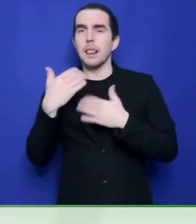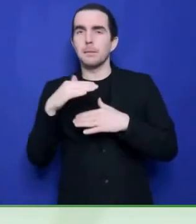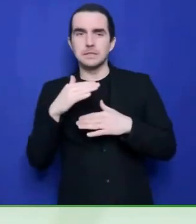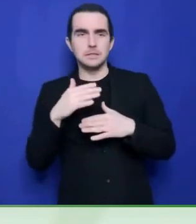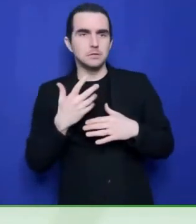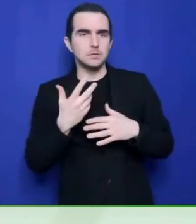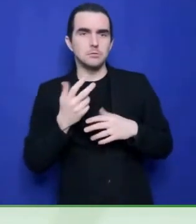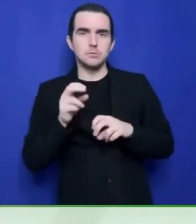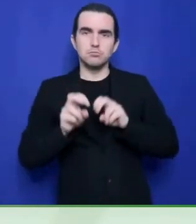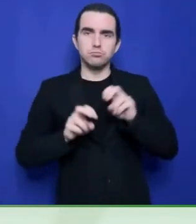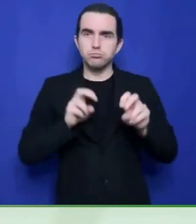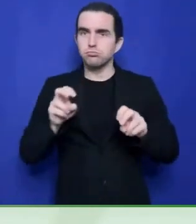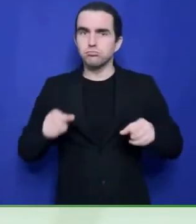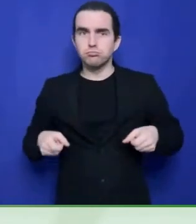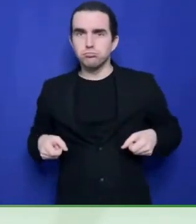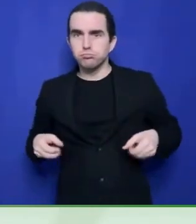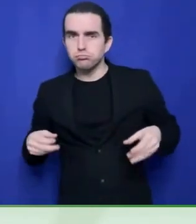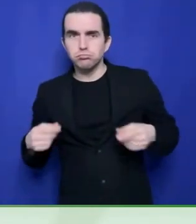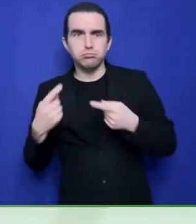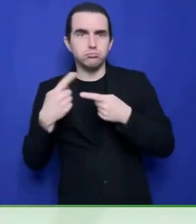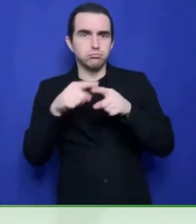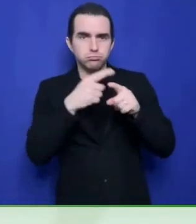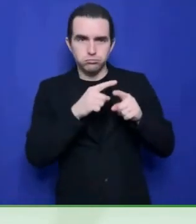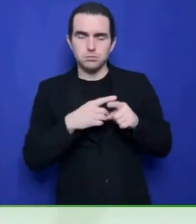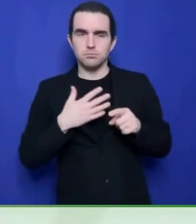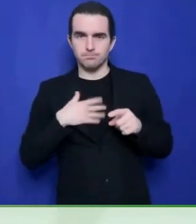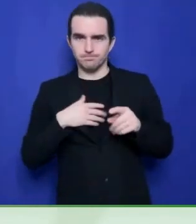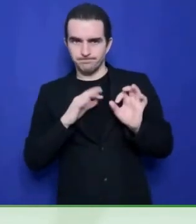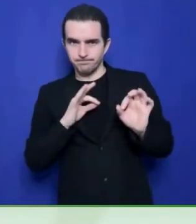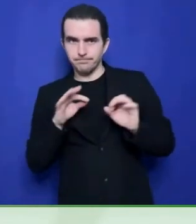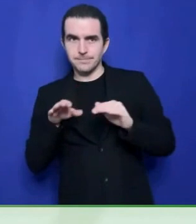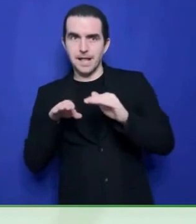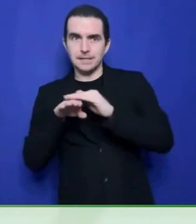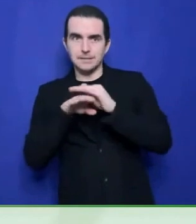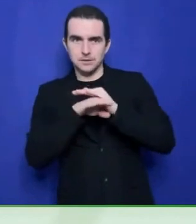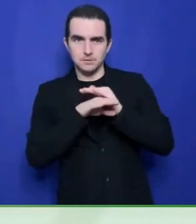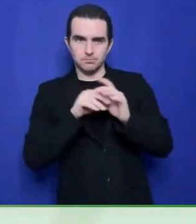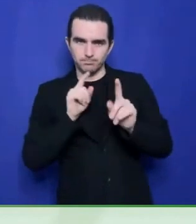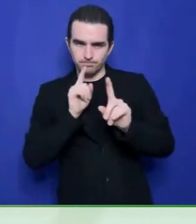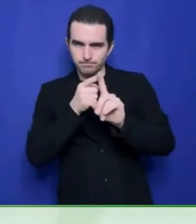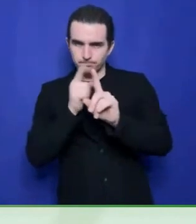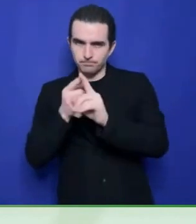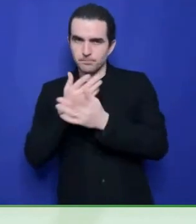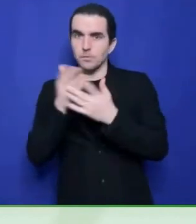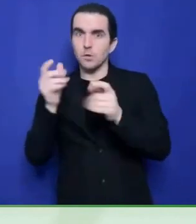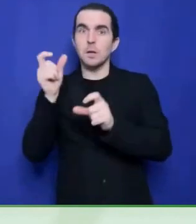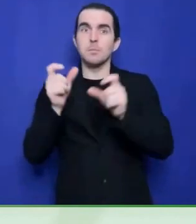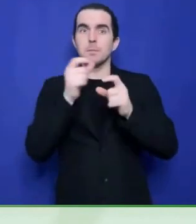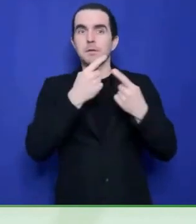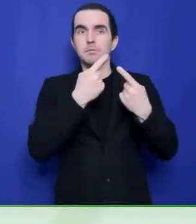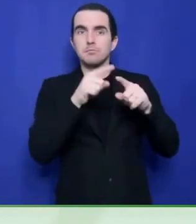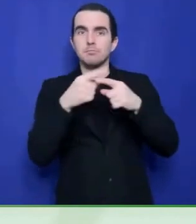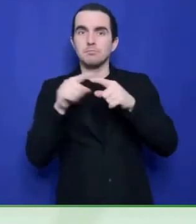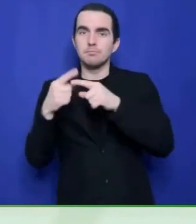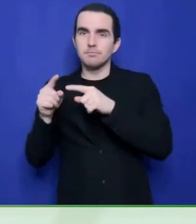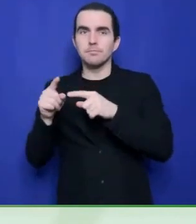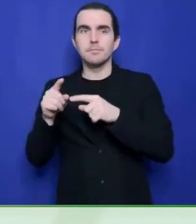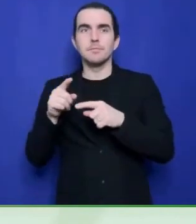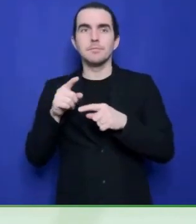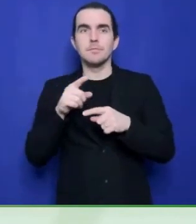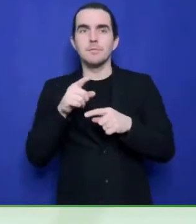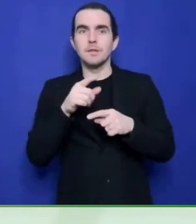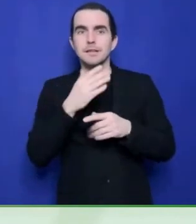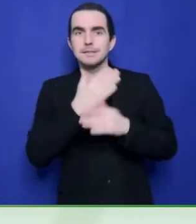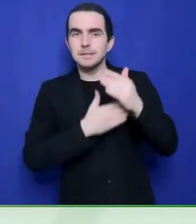zones and public transport, which helps reduce the carbon footprint.